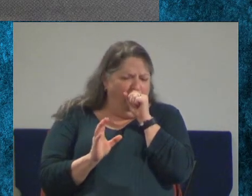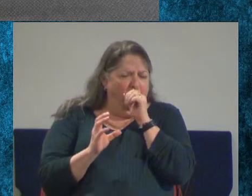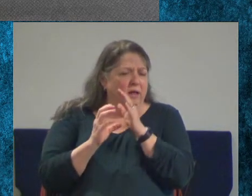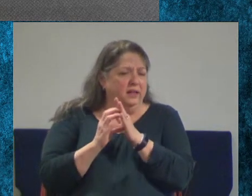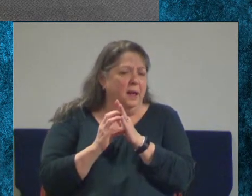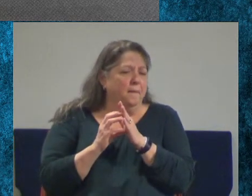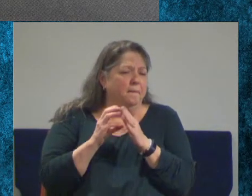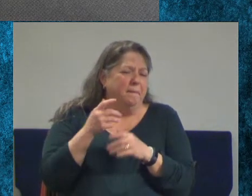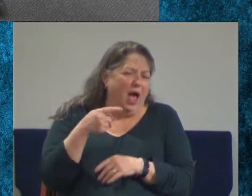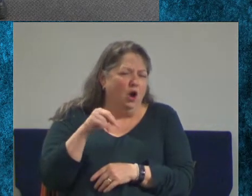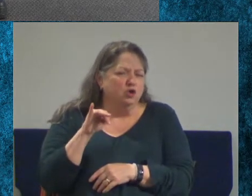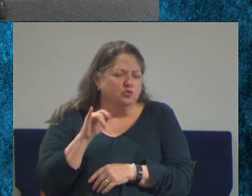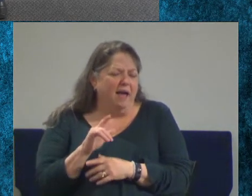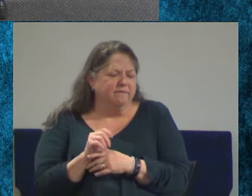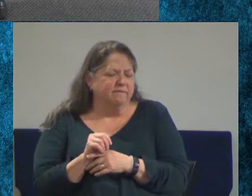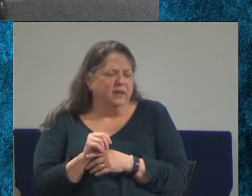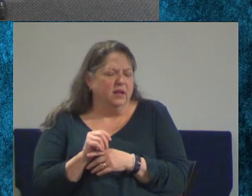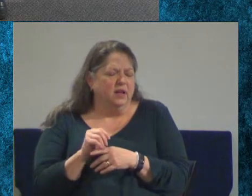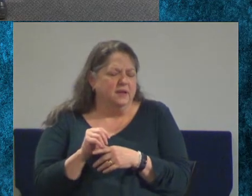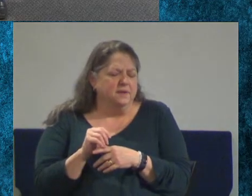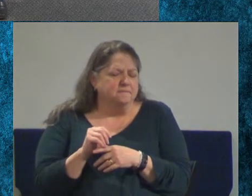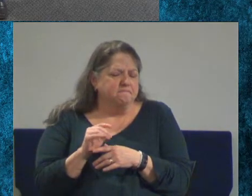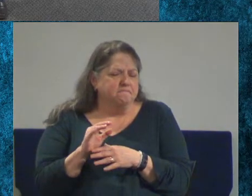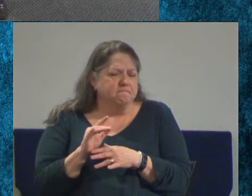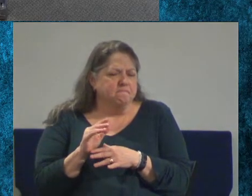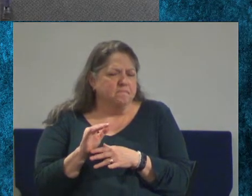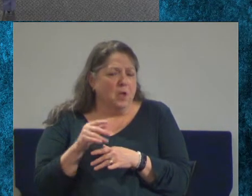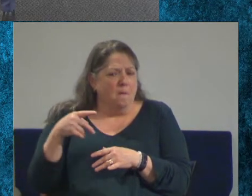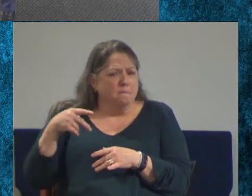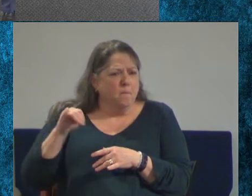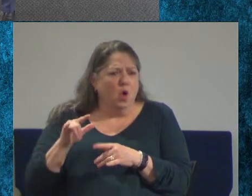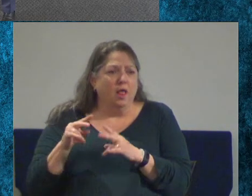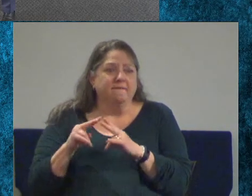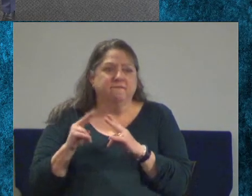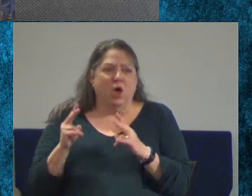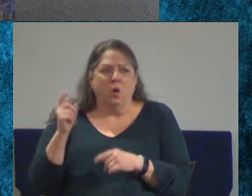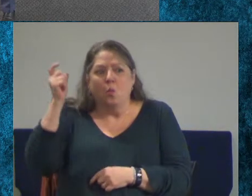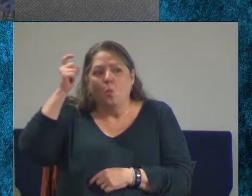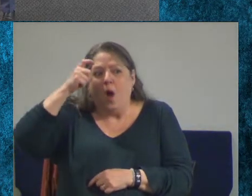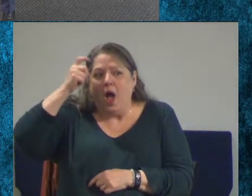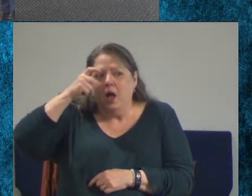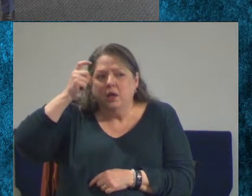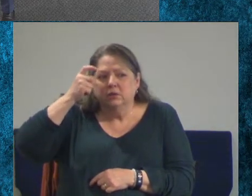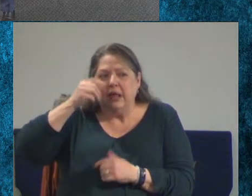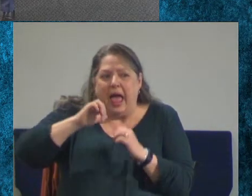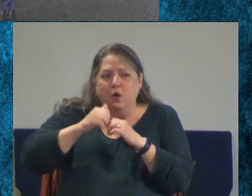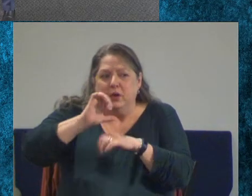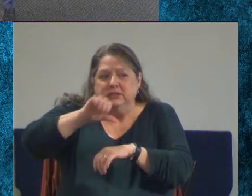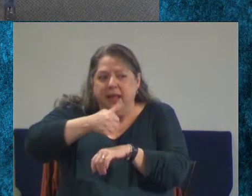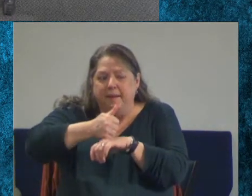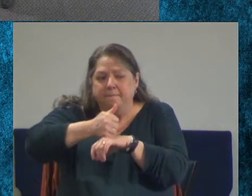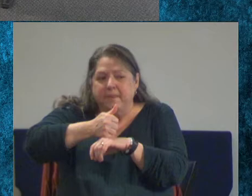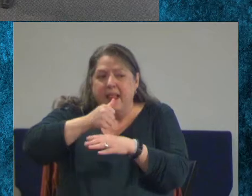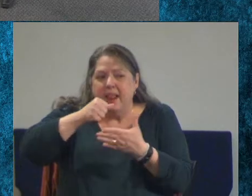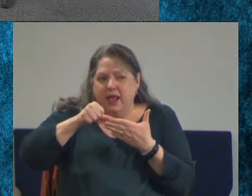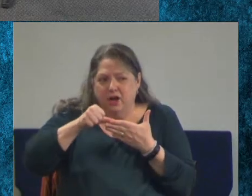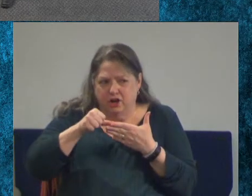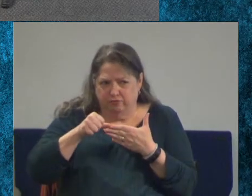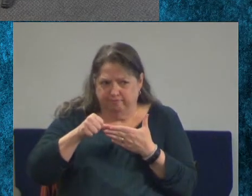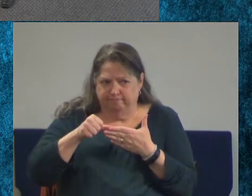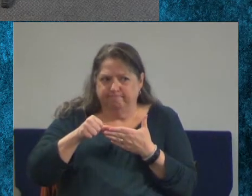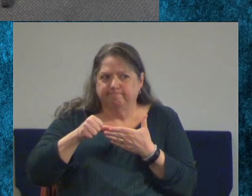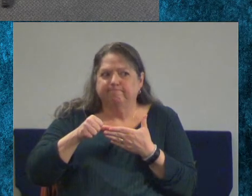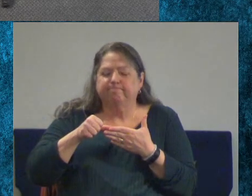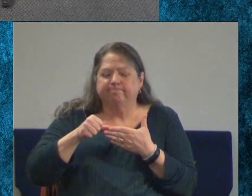is very, very careful and very wise about what he's doing. And so let's notice, first of all, that Paul says, and so he says, I